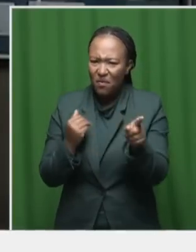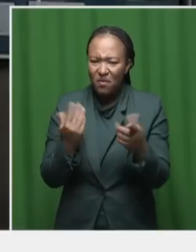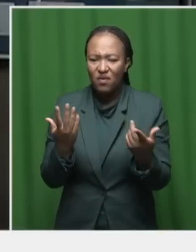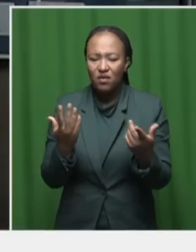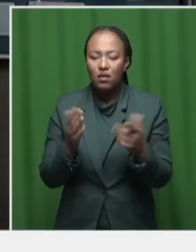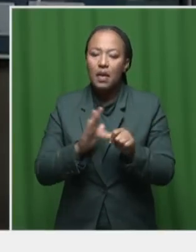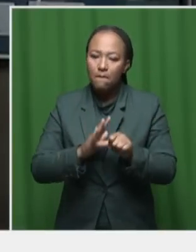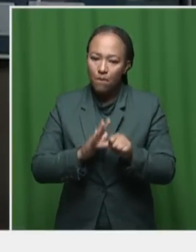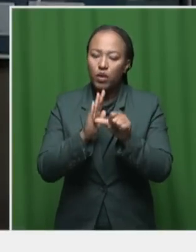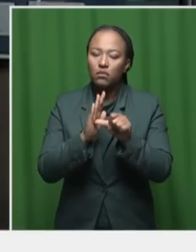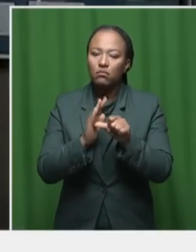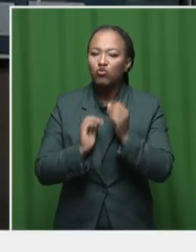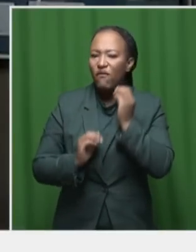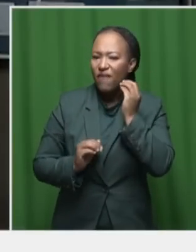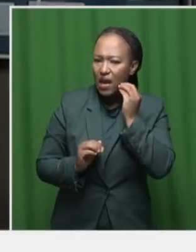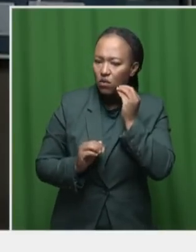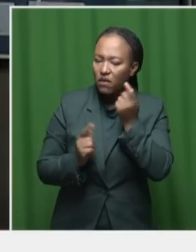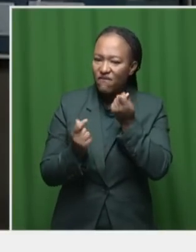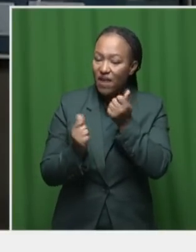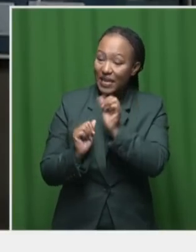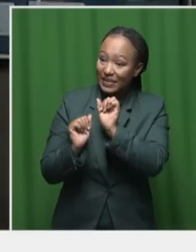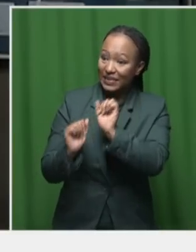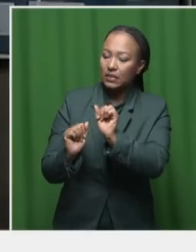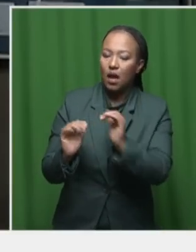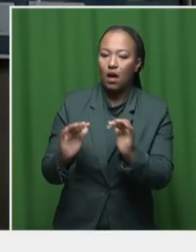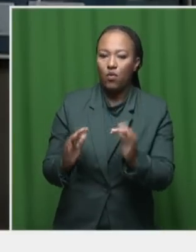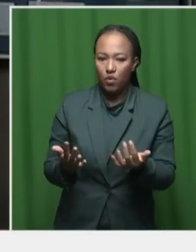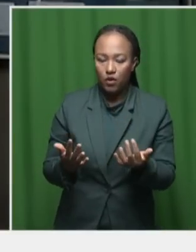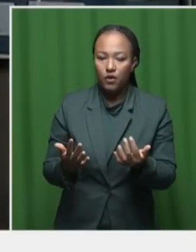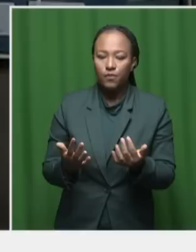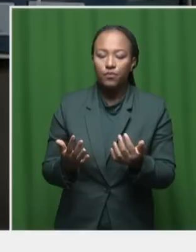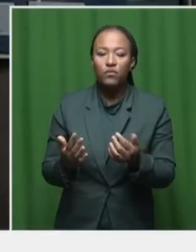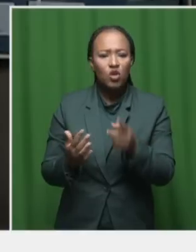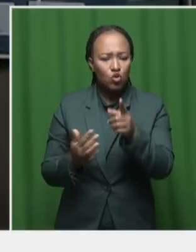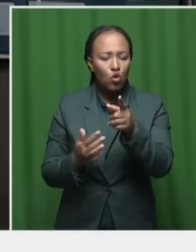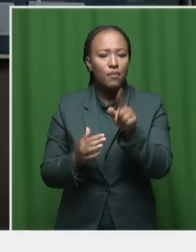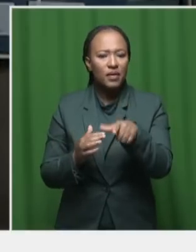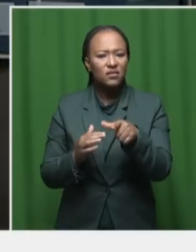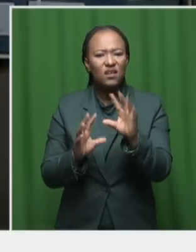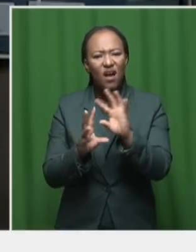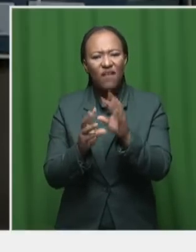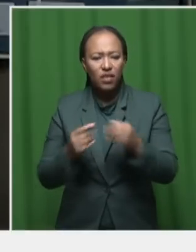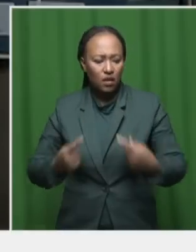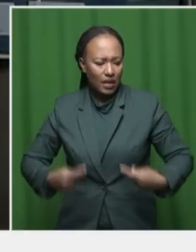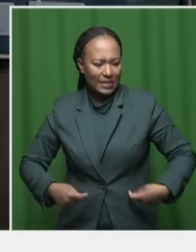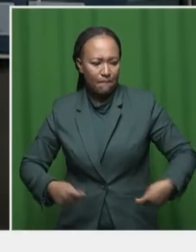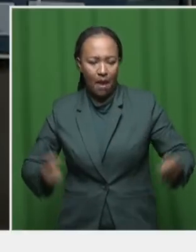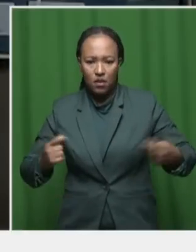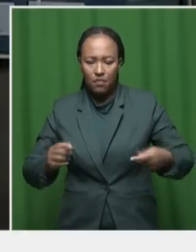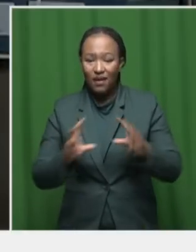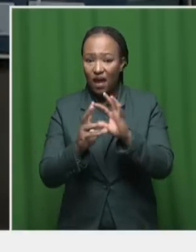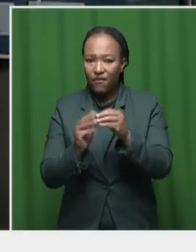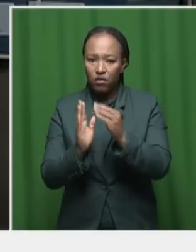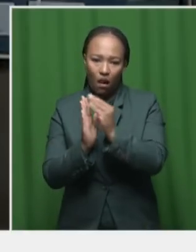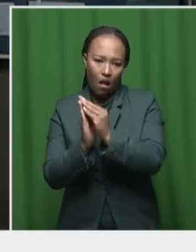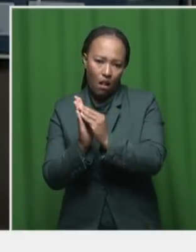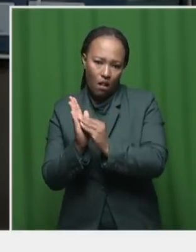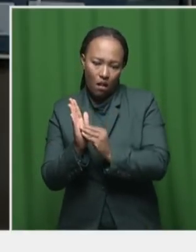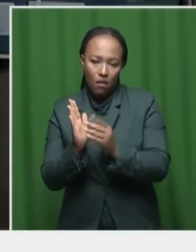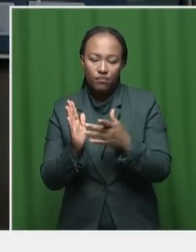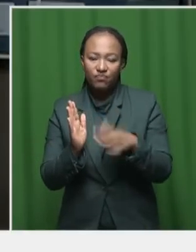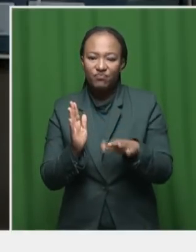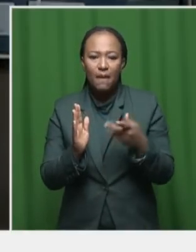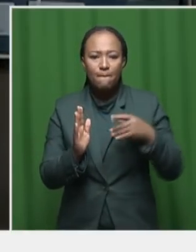is just to find out what's going on in your finances. So make a list of all your expenses, make a list of all your revenue sources,